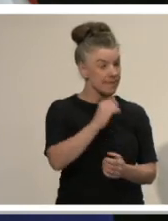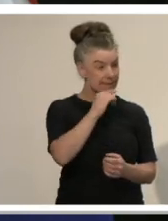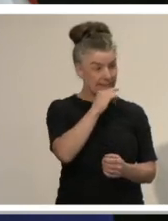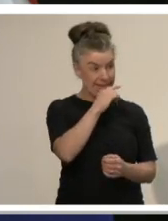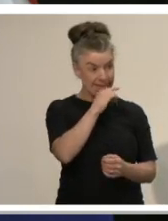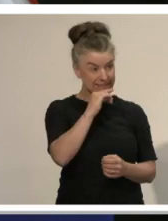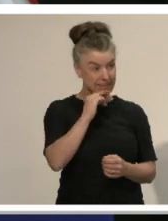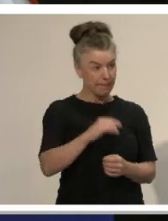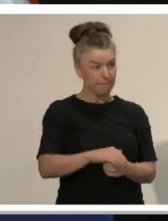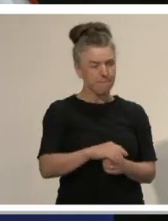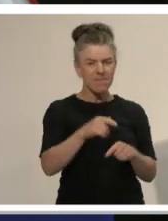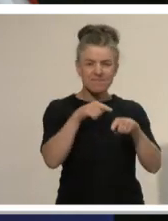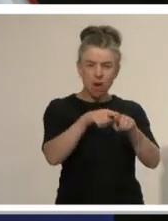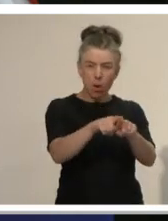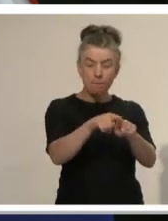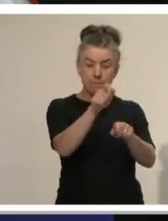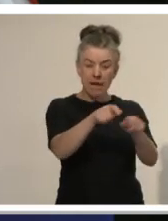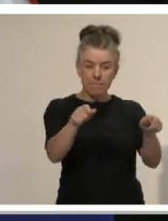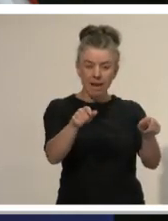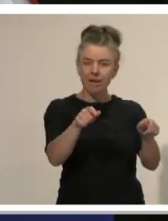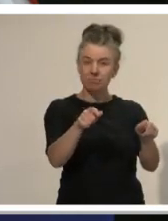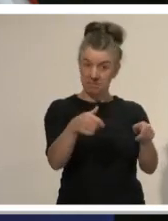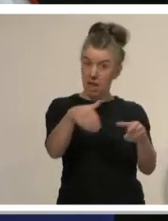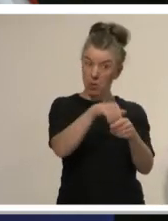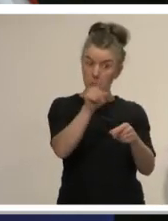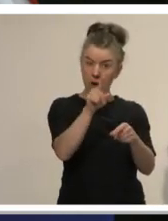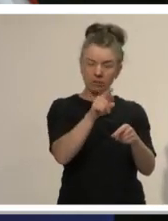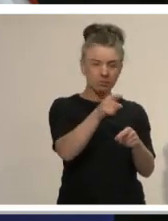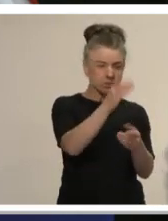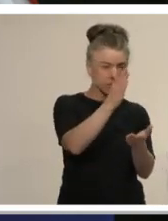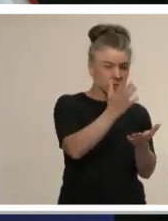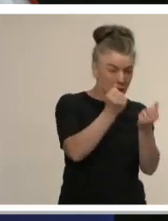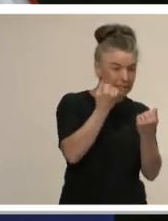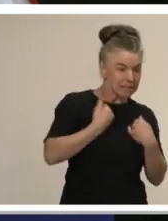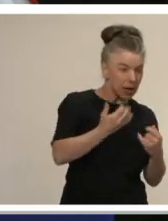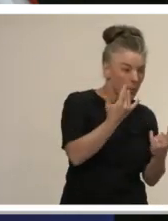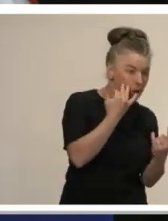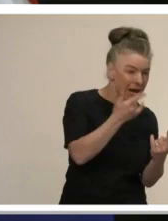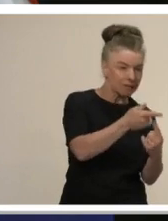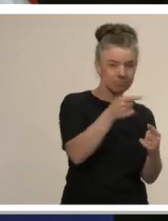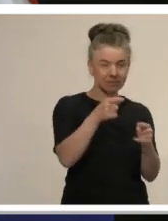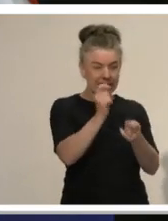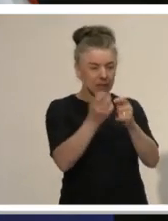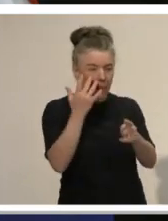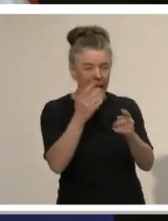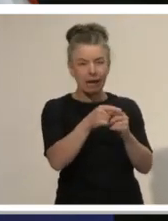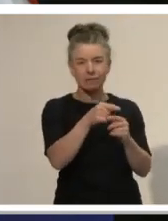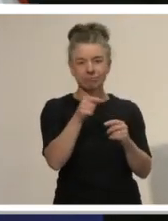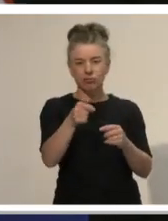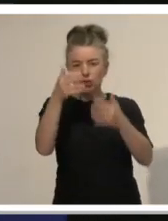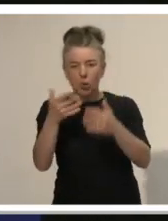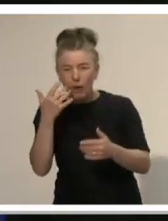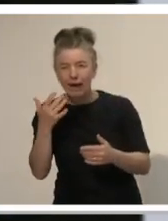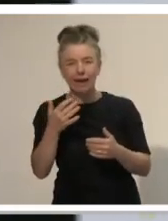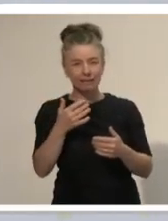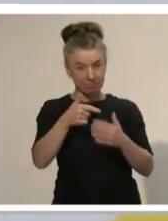the case first had symptoms, when they were tested, when the result came back, and when the contacts were traced. So